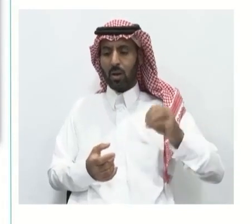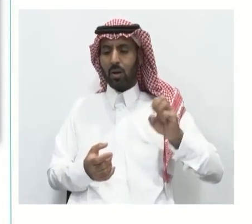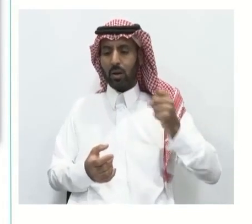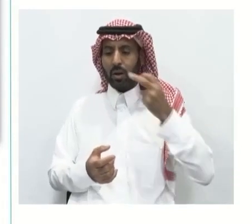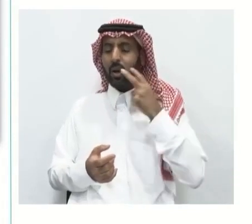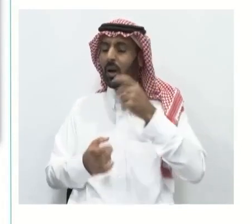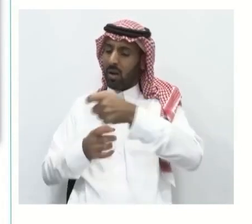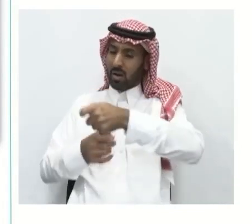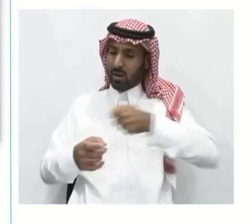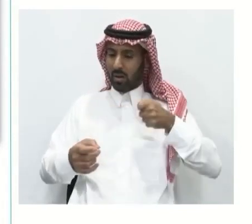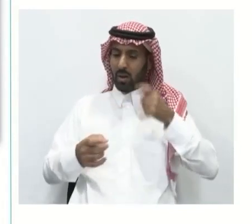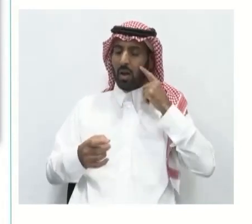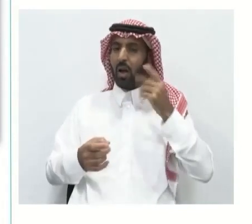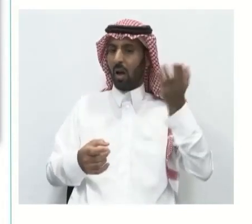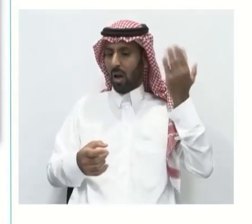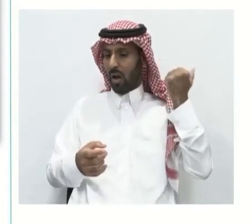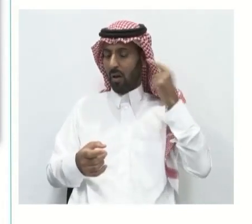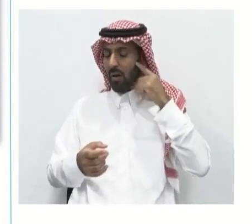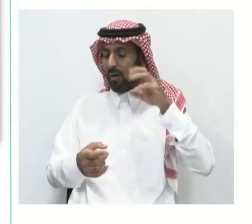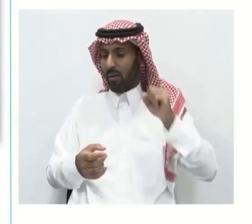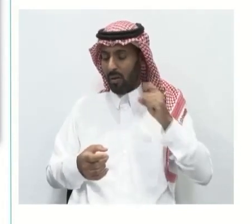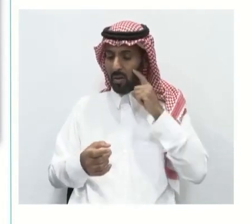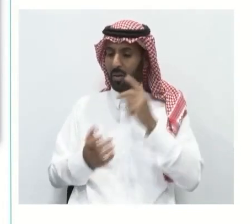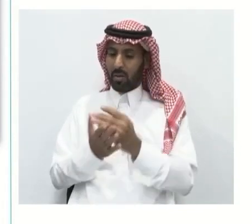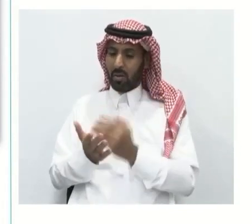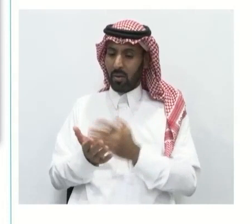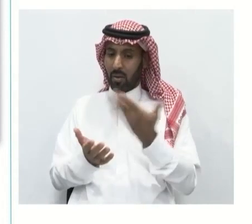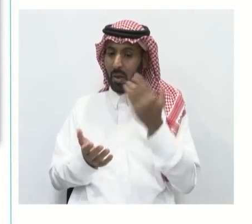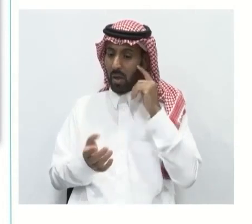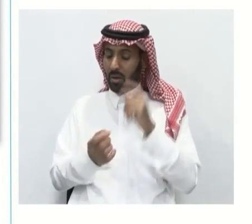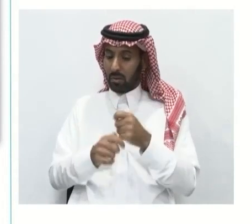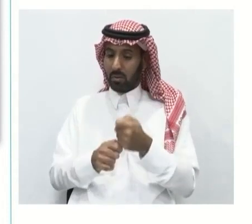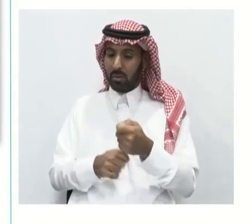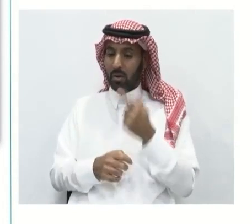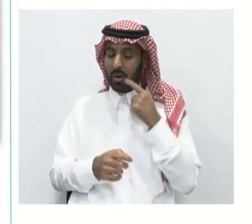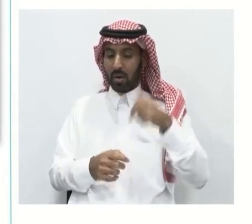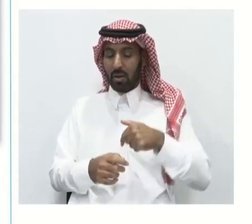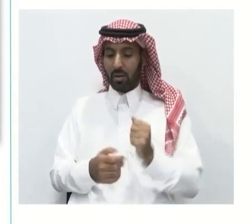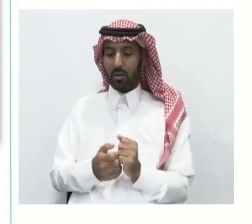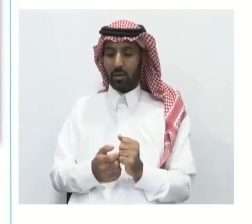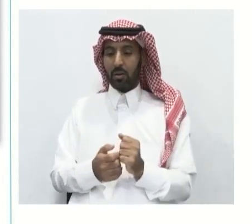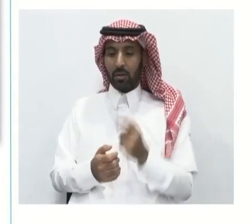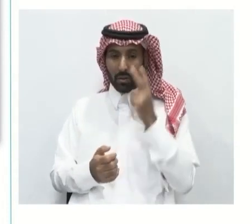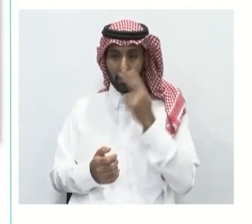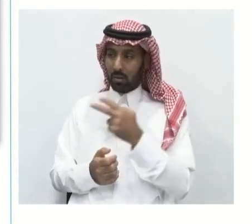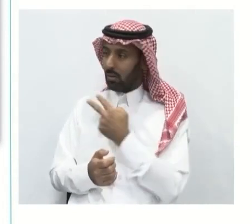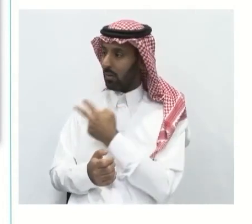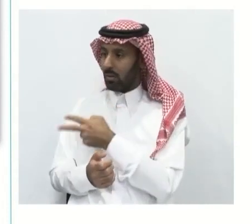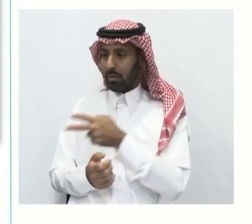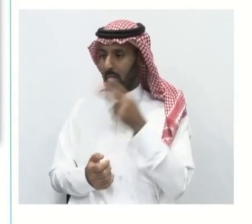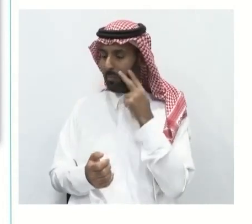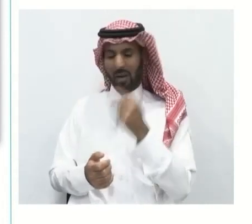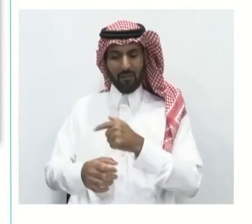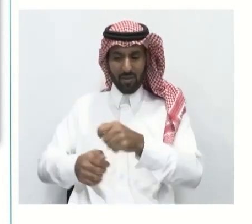our old alarm system yesterday and made an appointment to have a new one installed today. Combs looked around at the empty